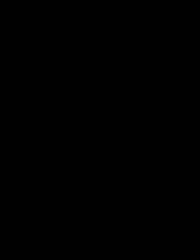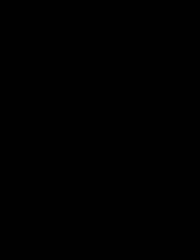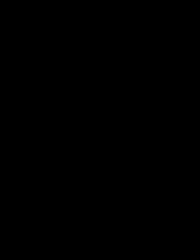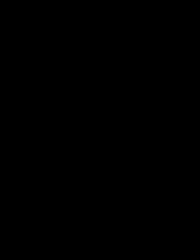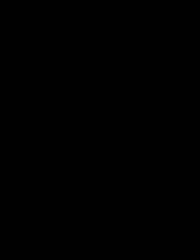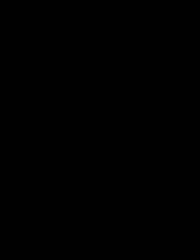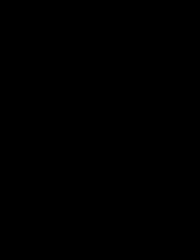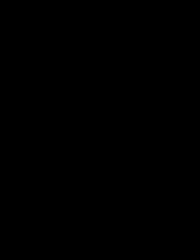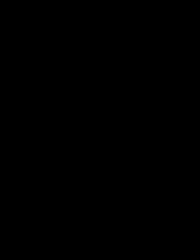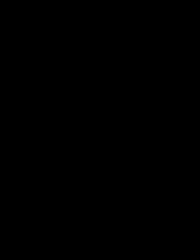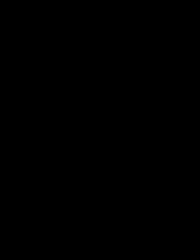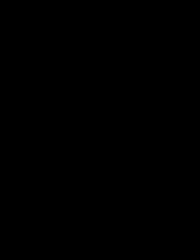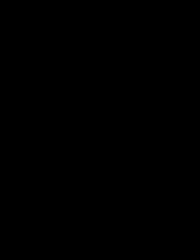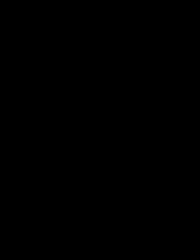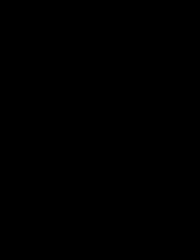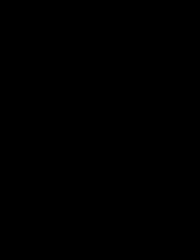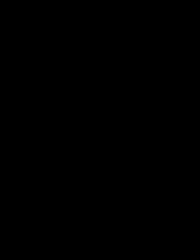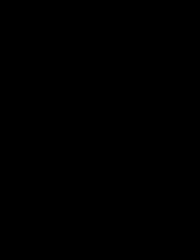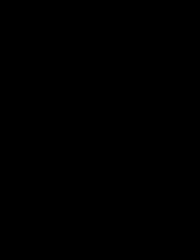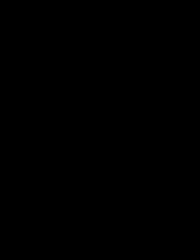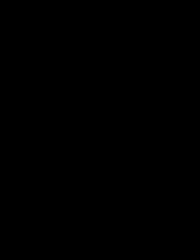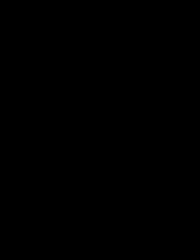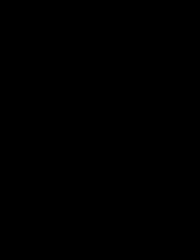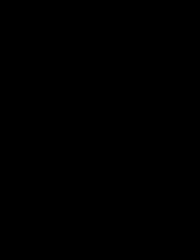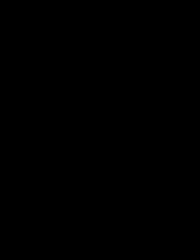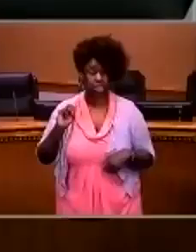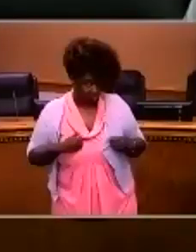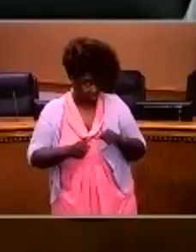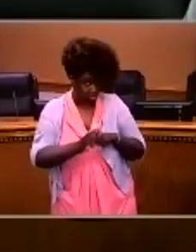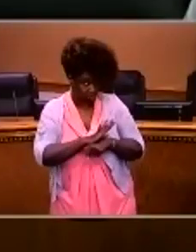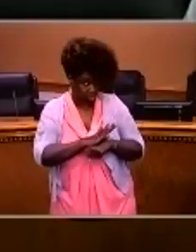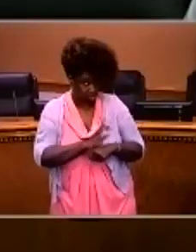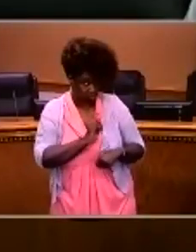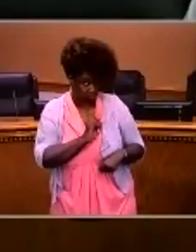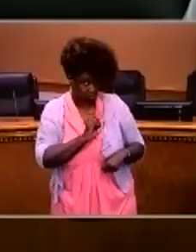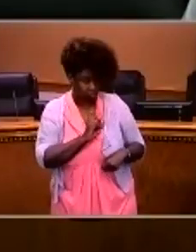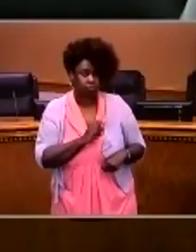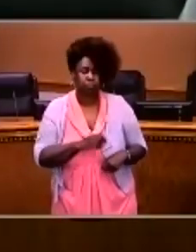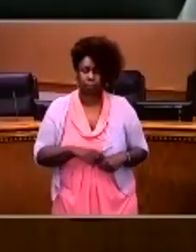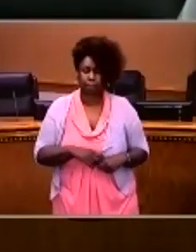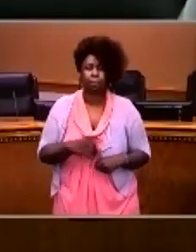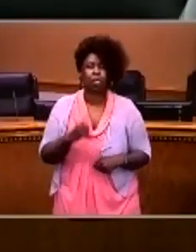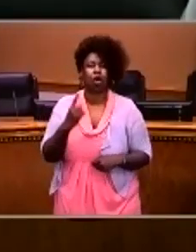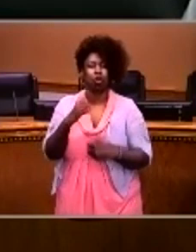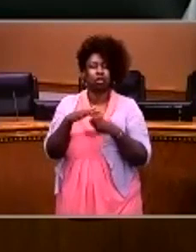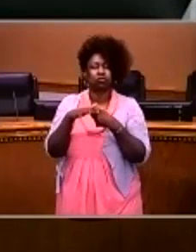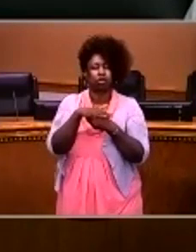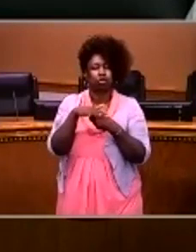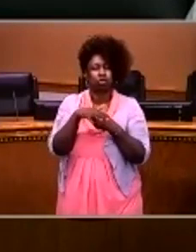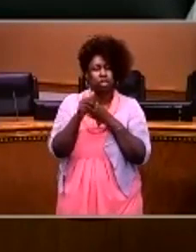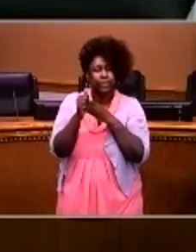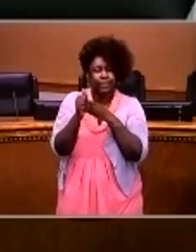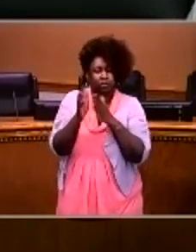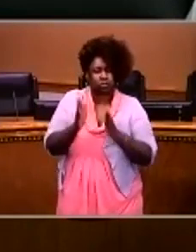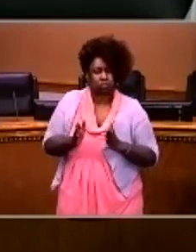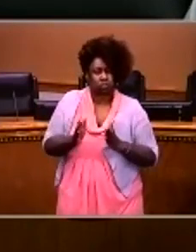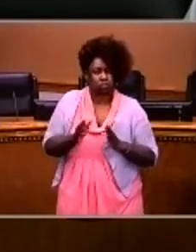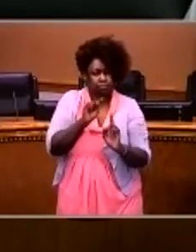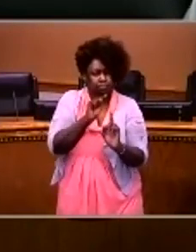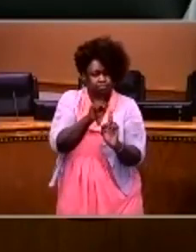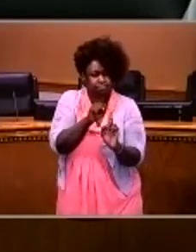of Walmart employees having COVID? I received a call from one of our local leaders about this just before I left to come to the